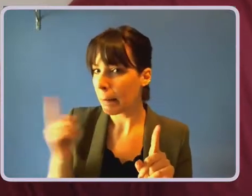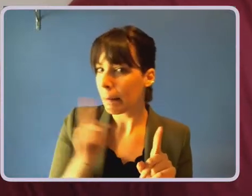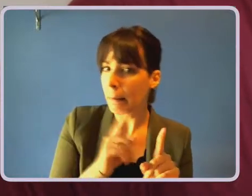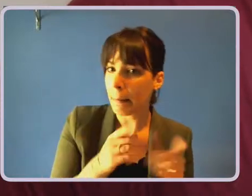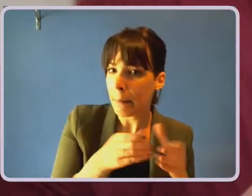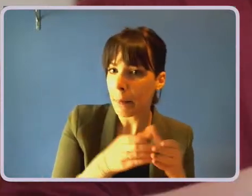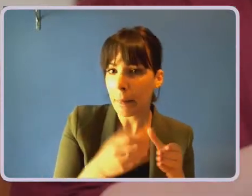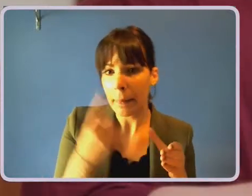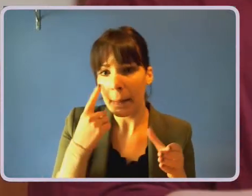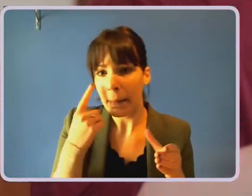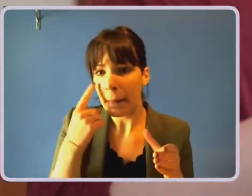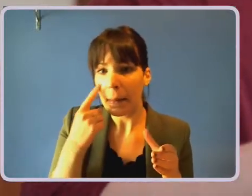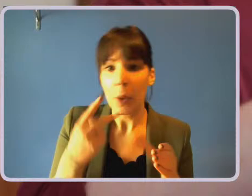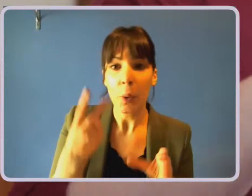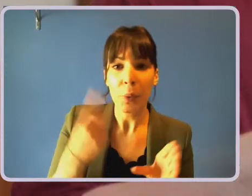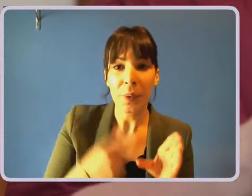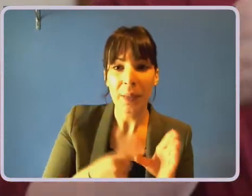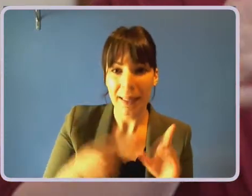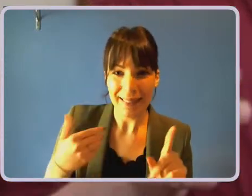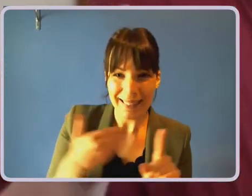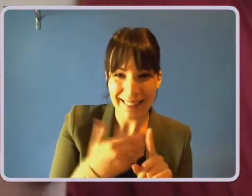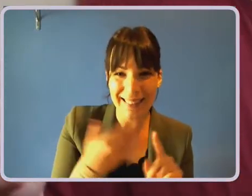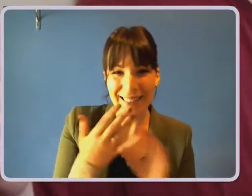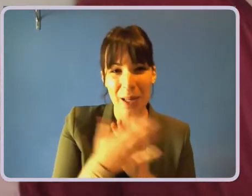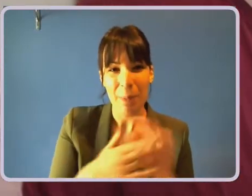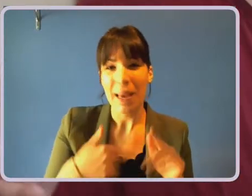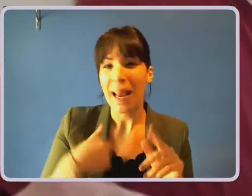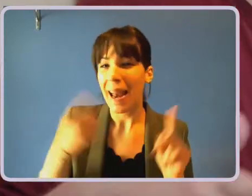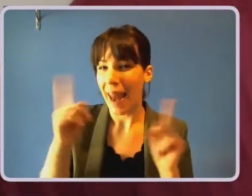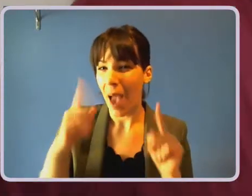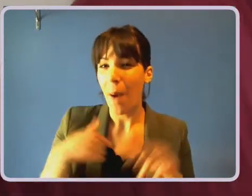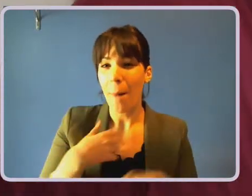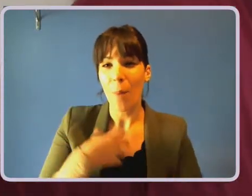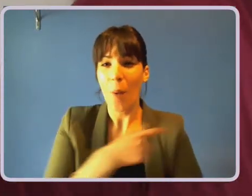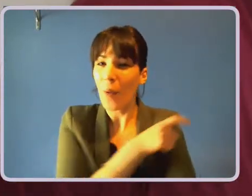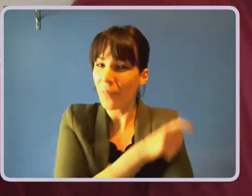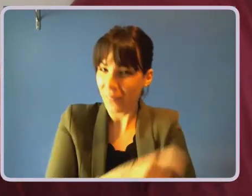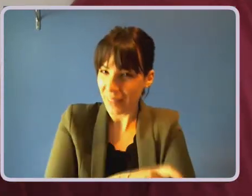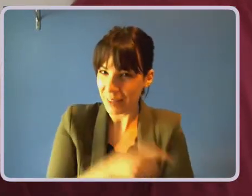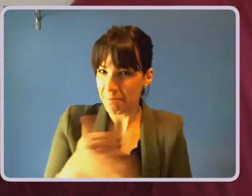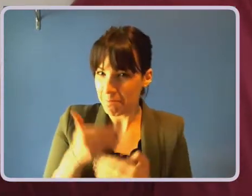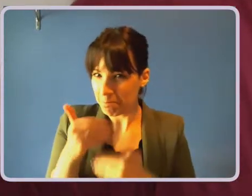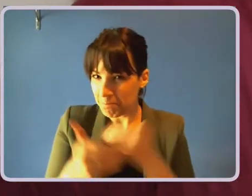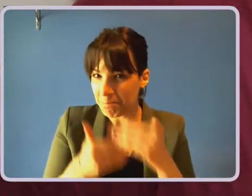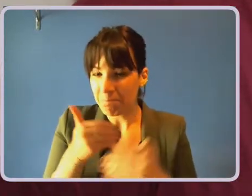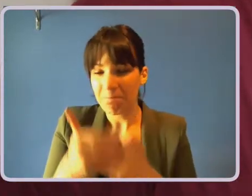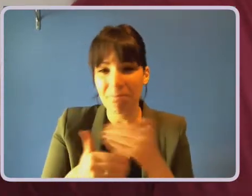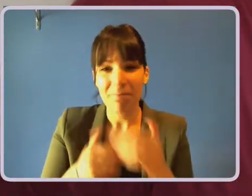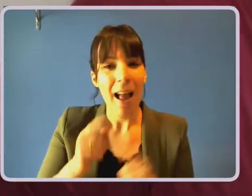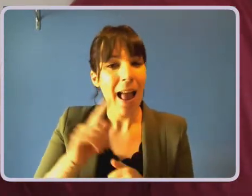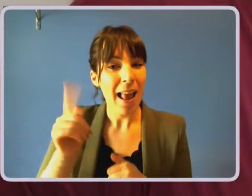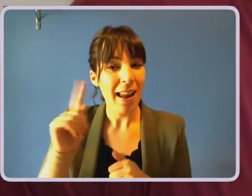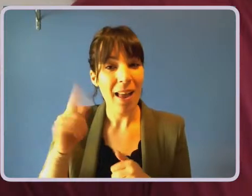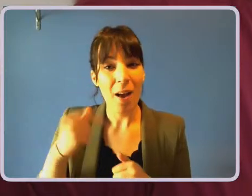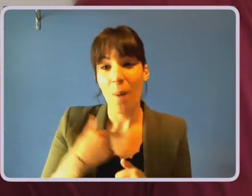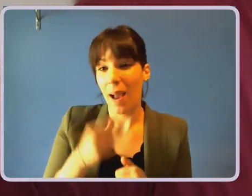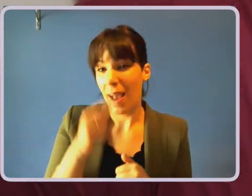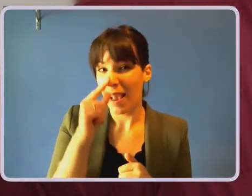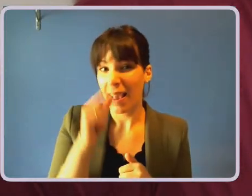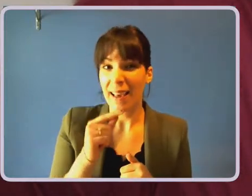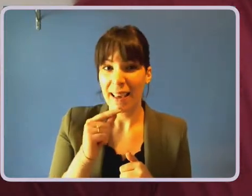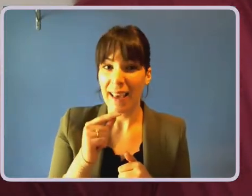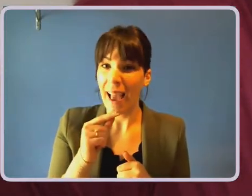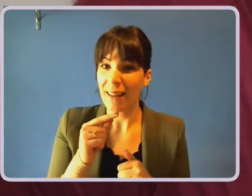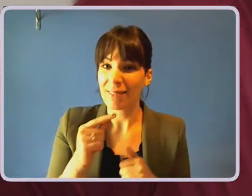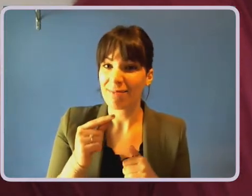2 years. So I've become a lot more confident as I've come along. And now I'm able to help as co-convener, which has been